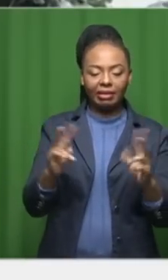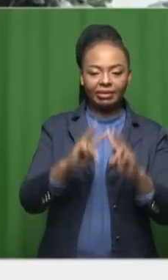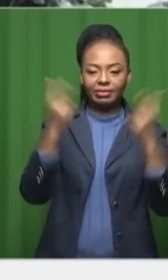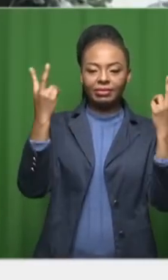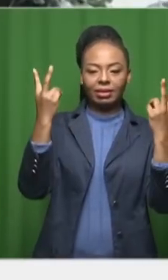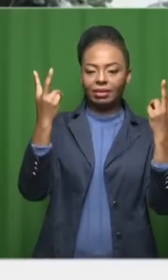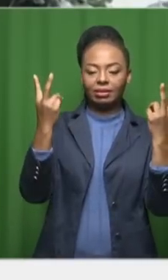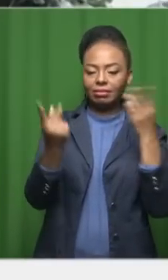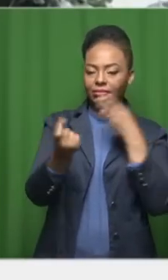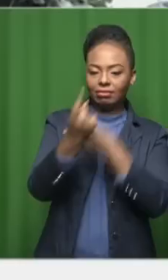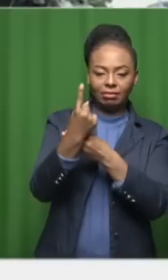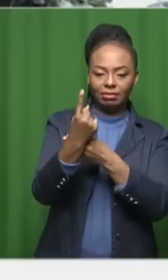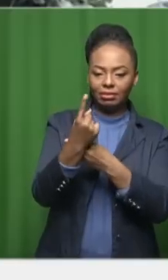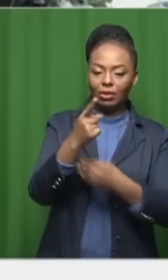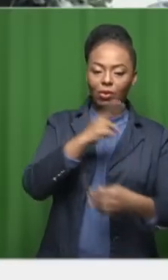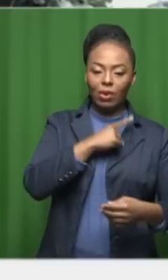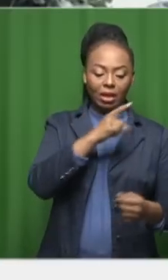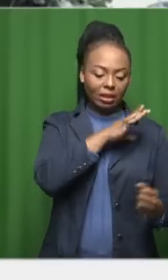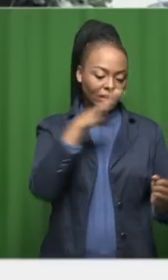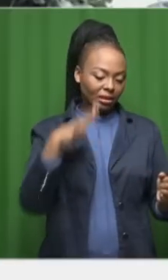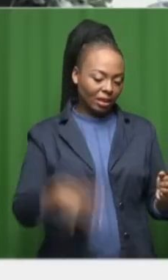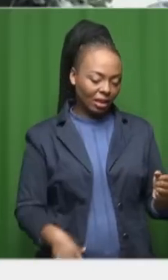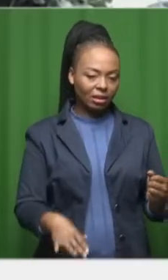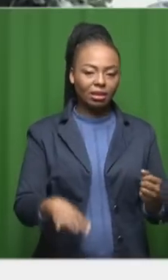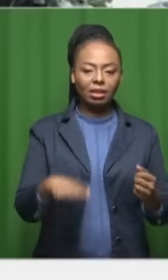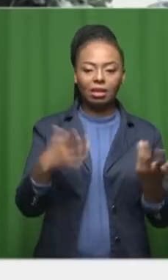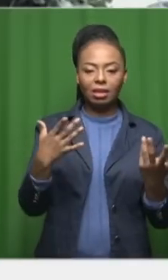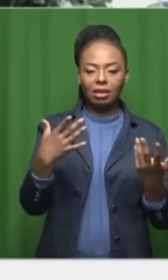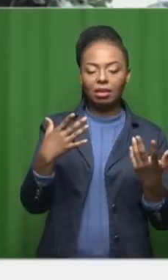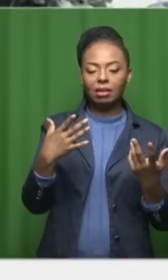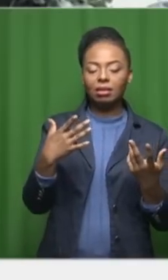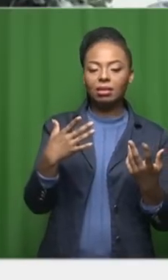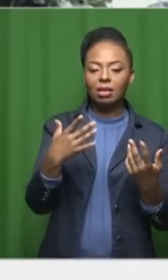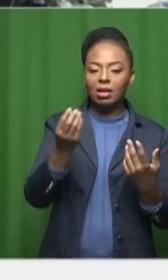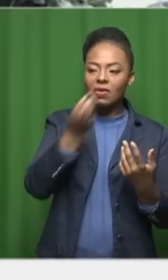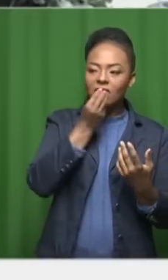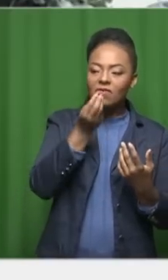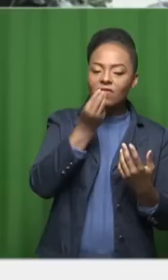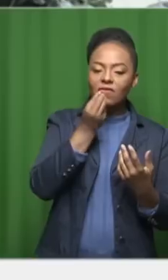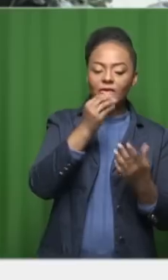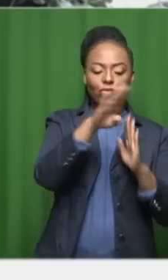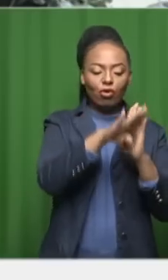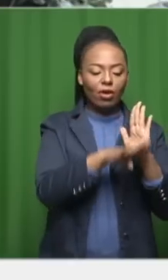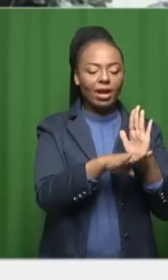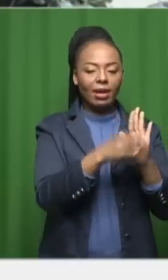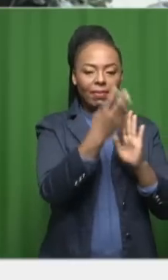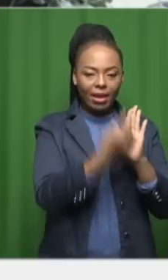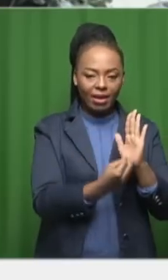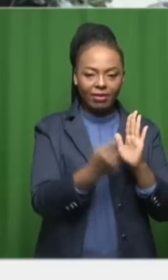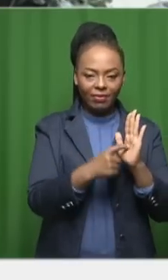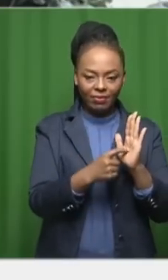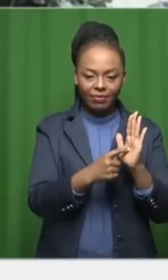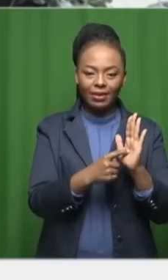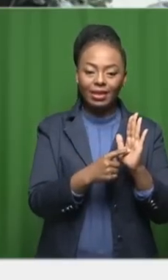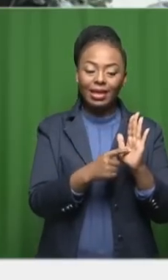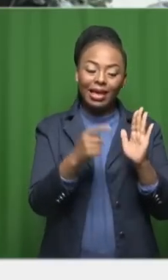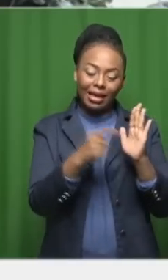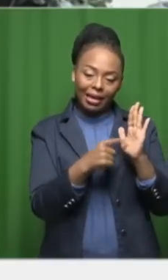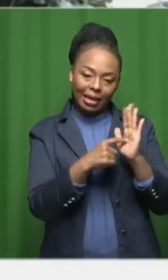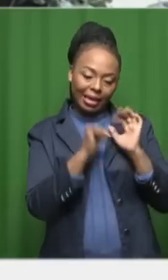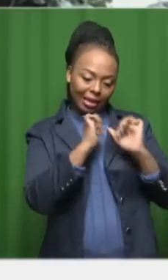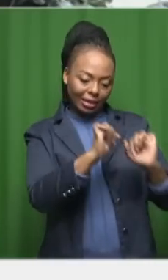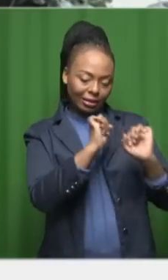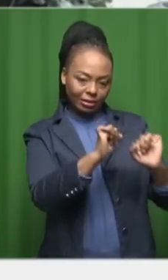you look to China and their pork reserve program that they have, there was actually